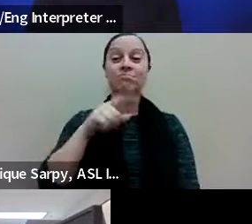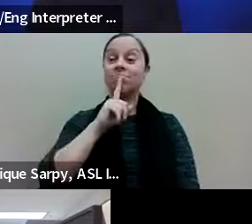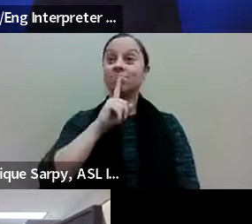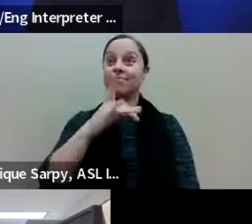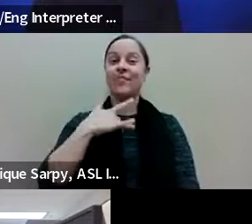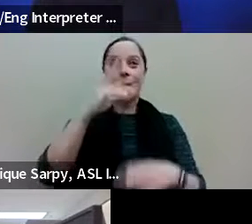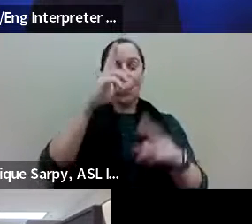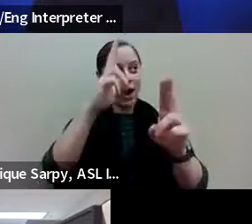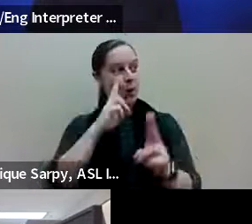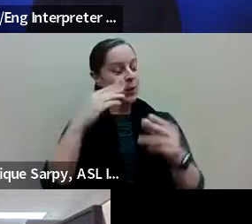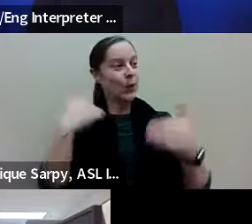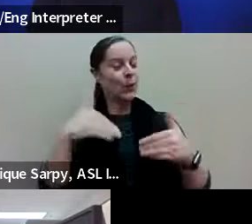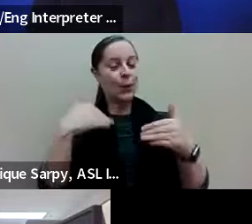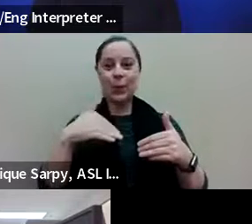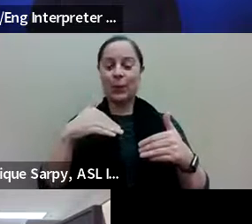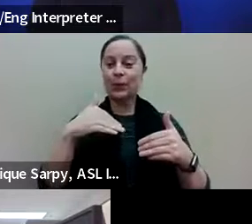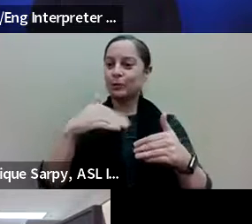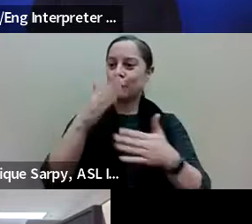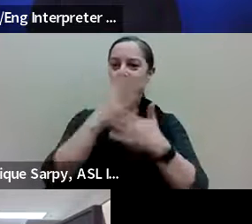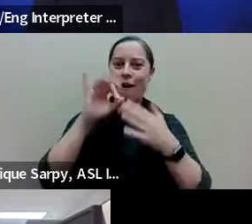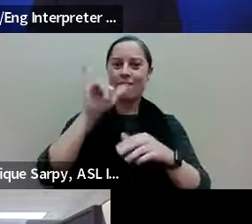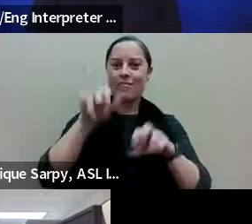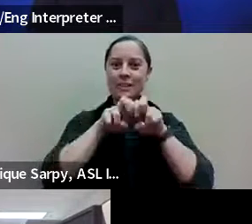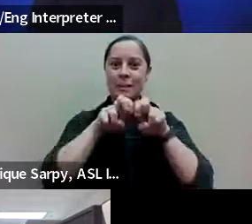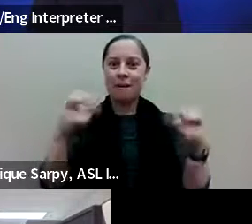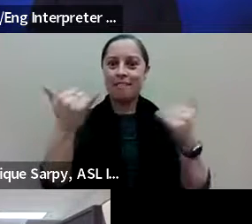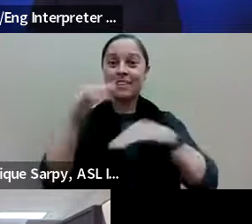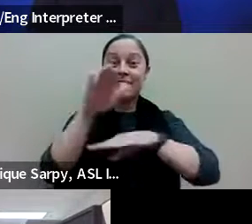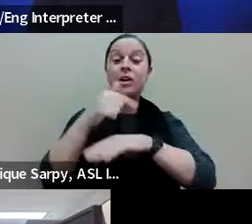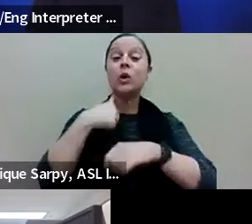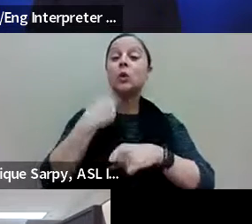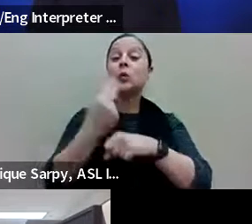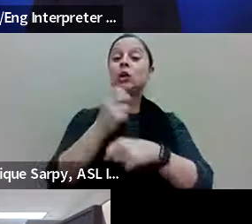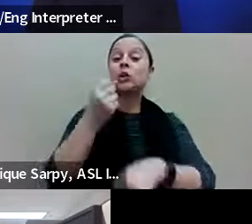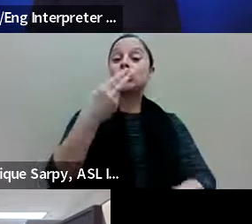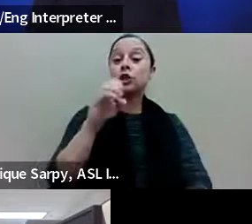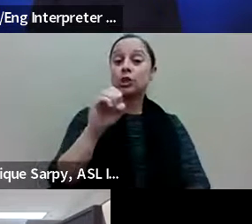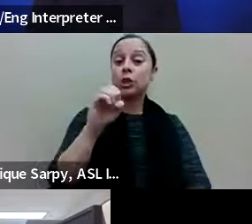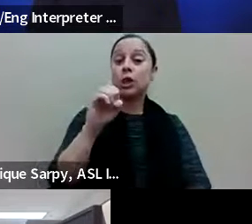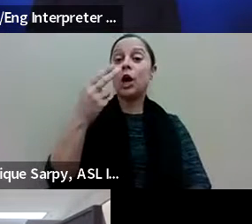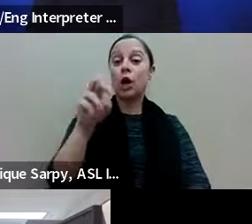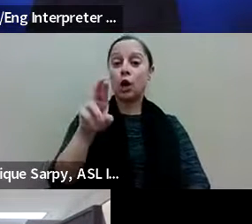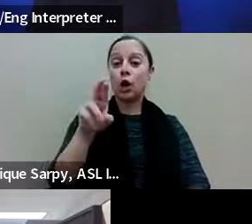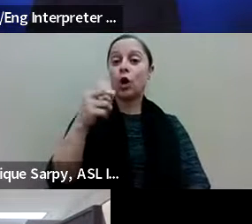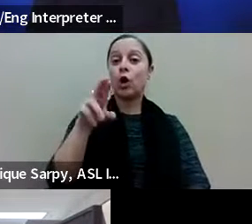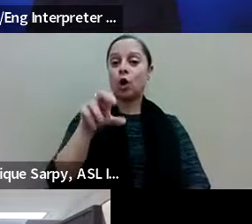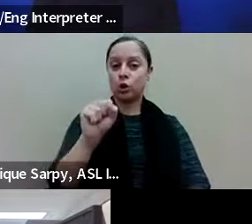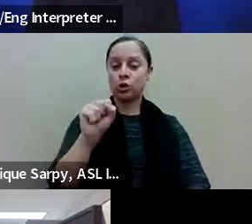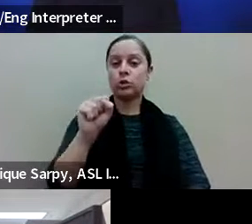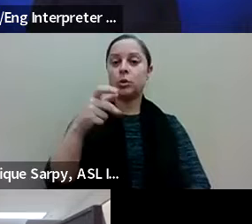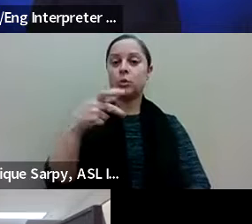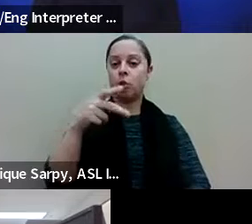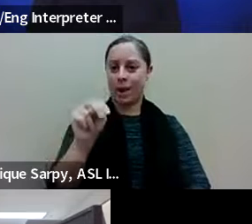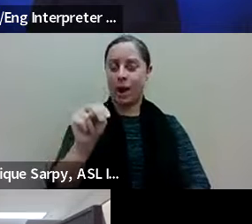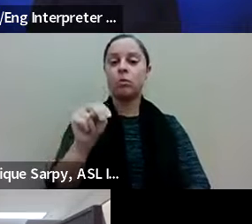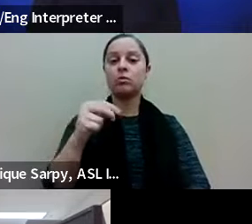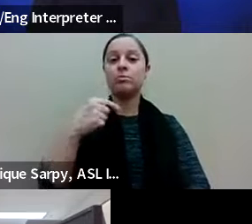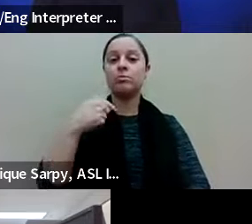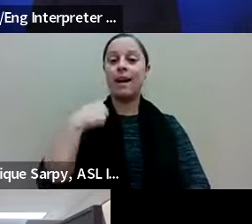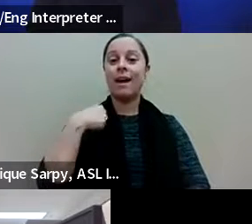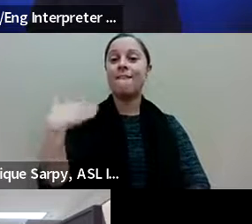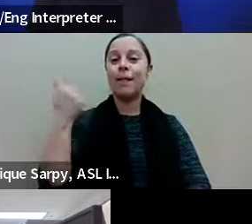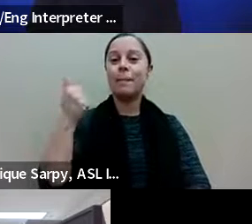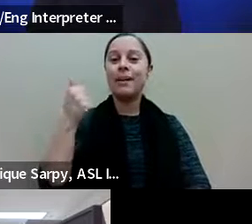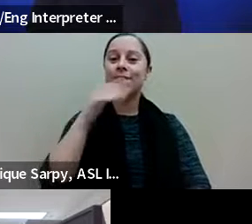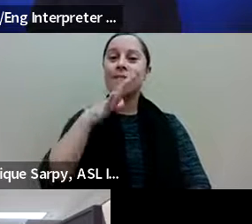part of this panel this afternoon. I use she, her, hers pronouns. I am a Filipina